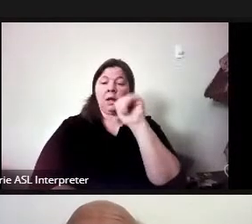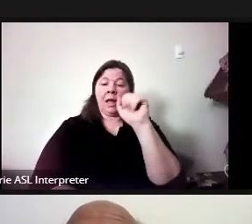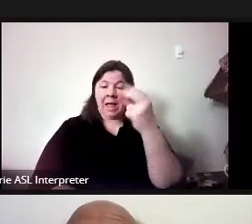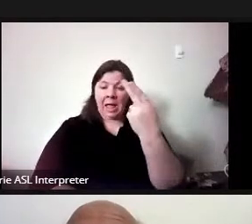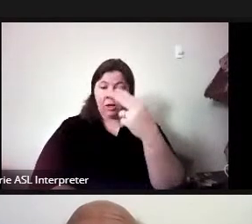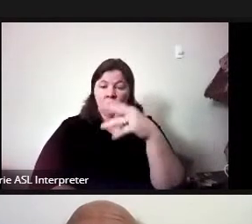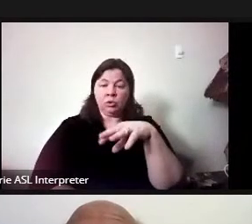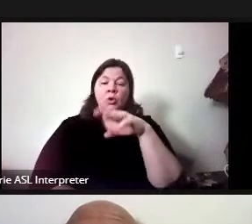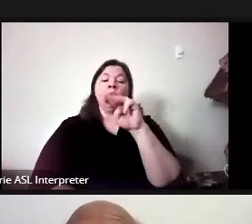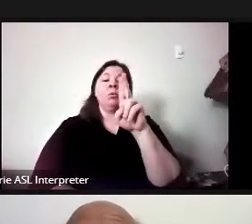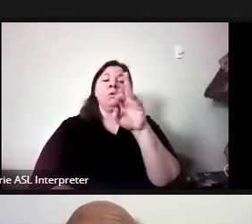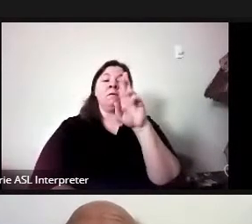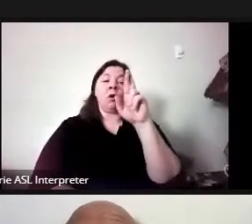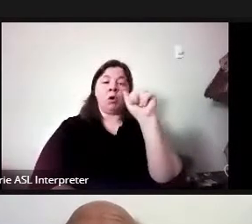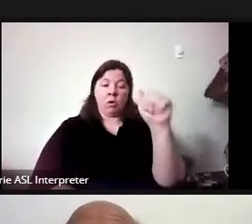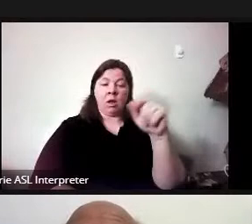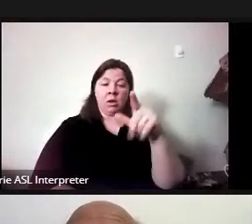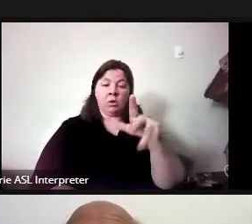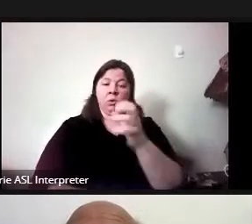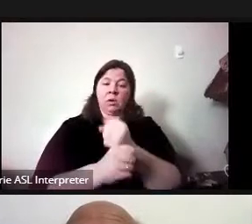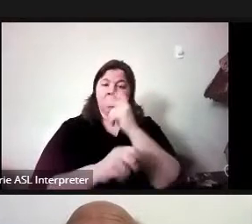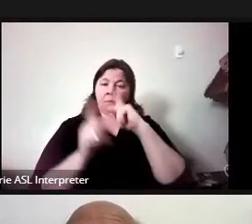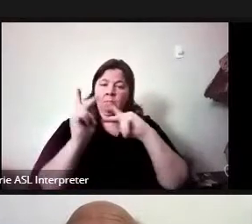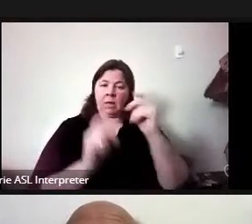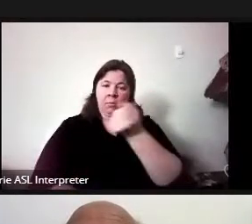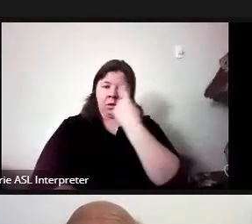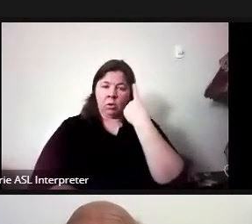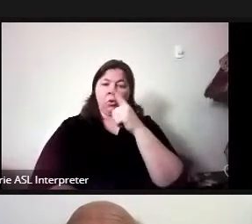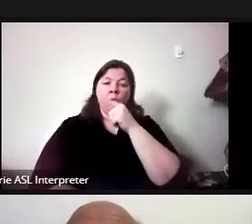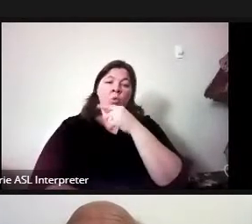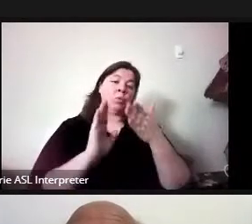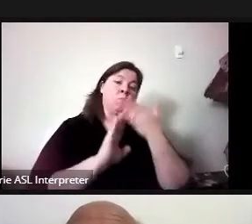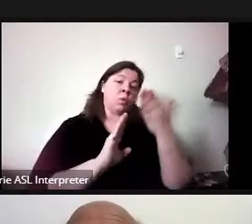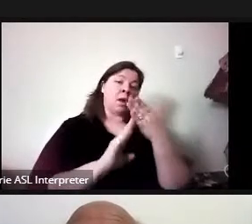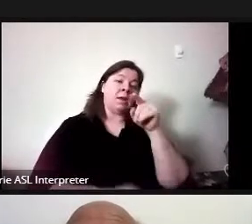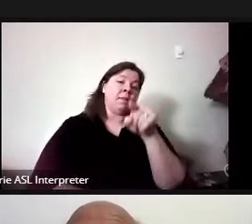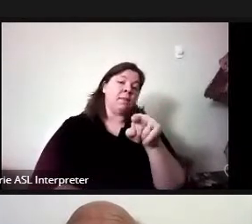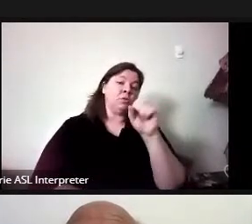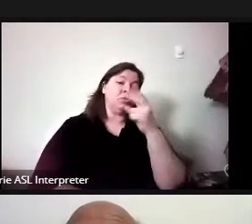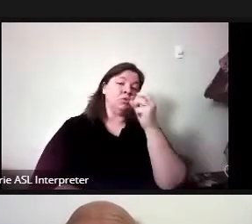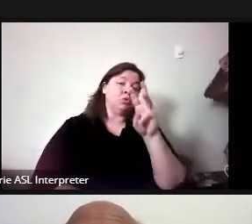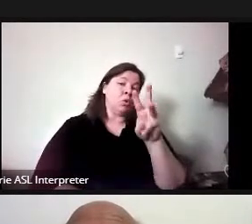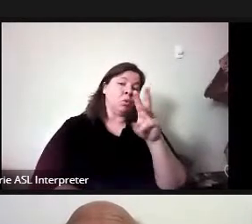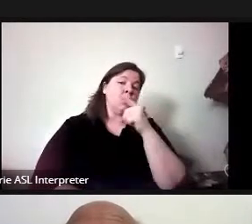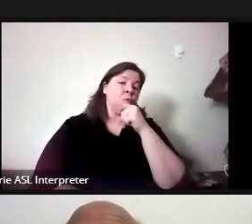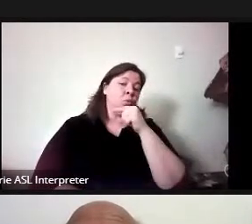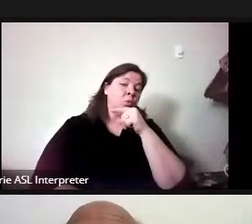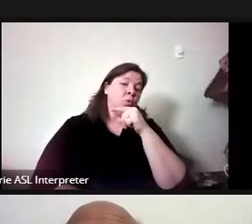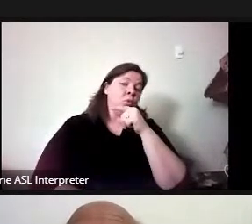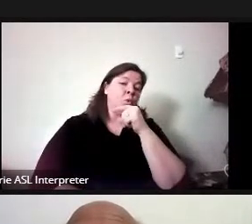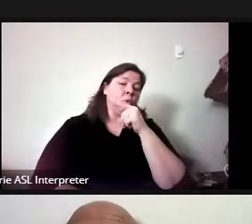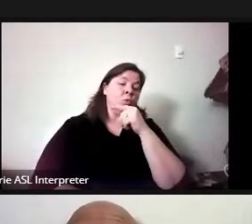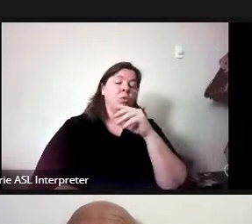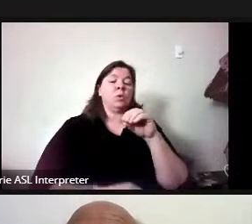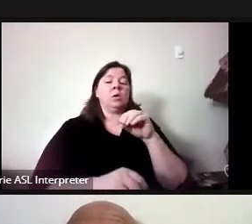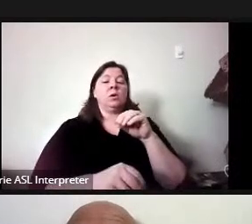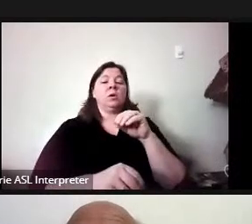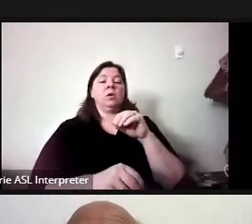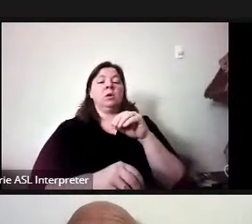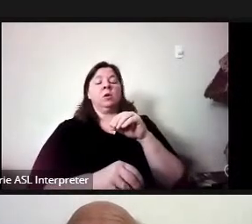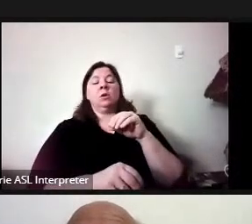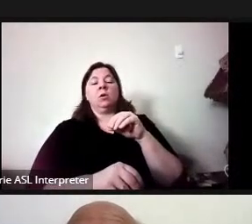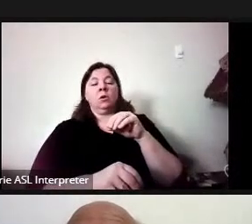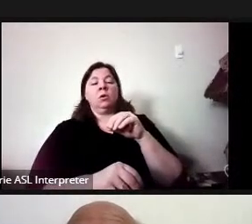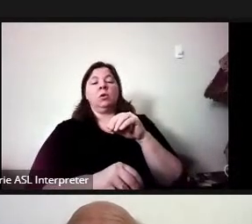you can get people to understand who is running the show, who is general on the horse,